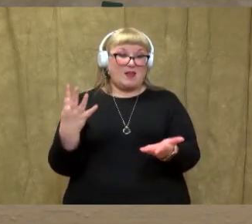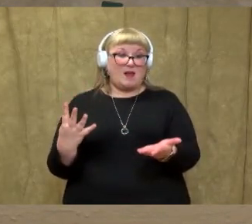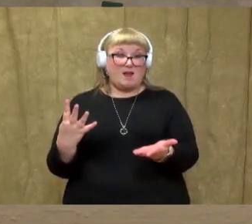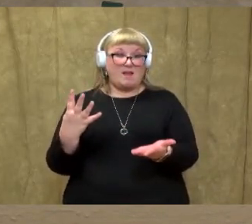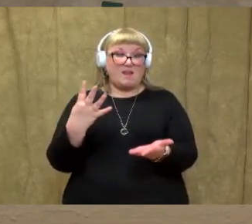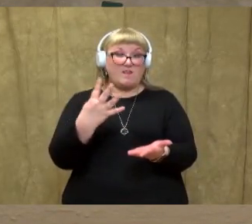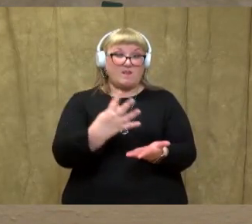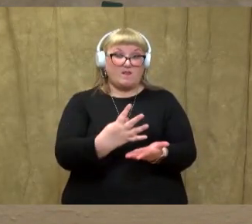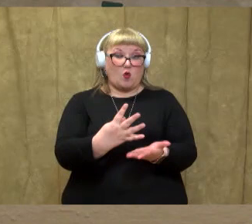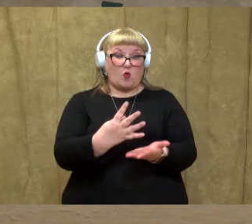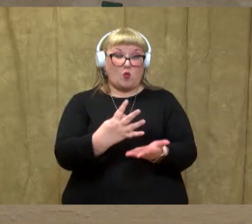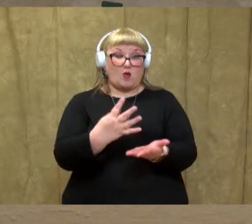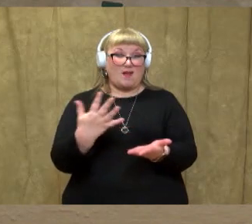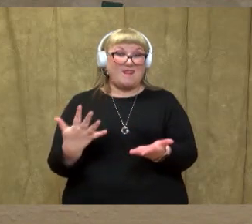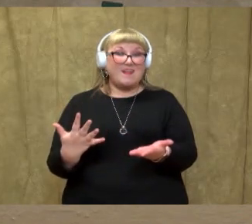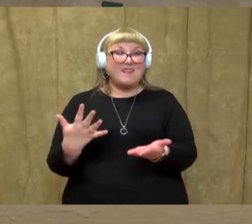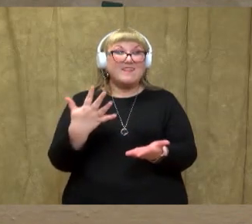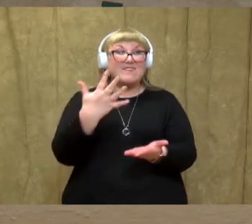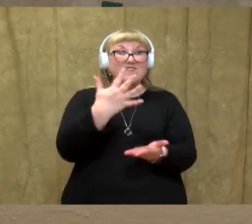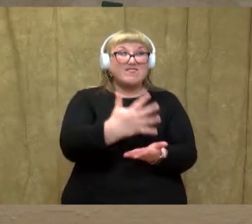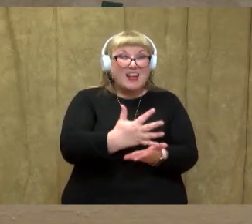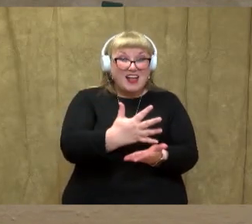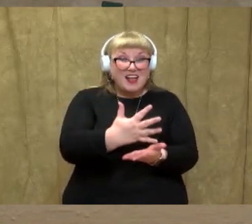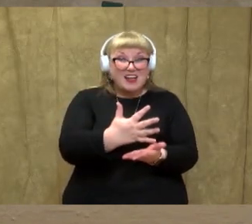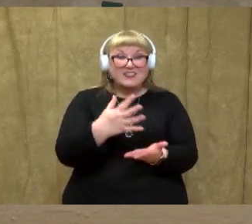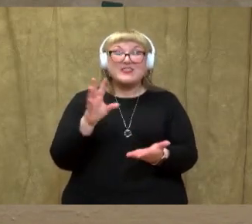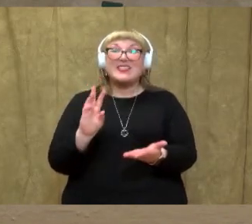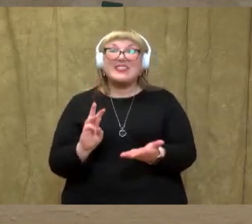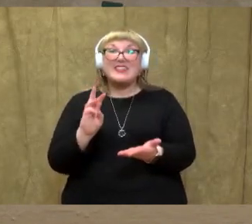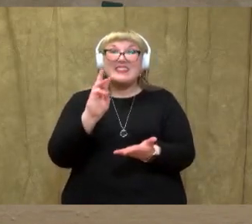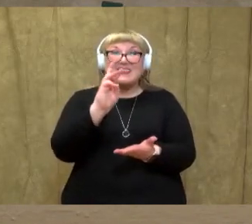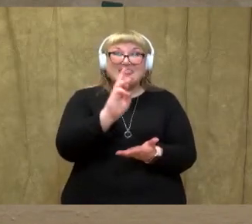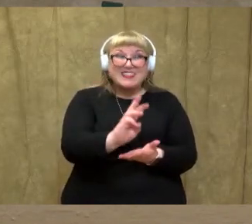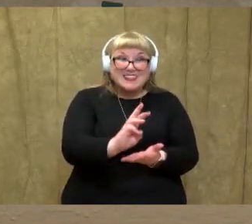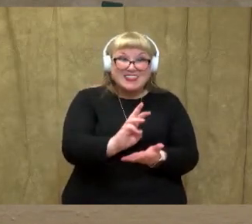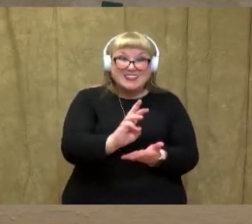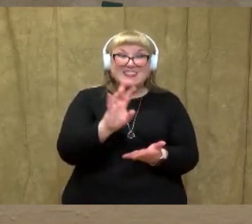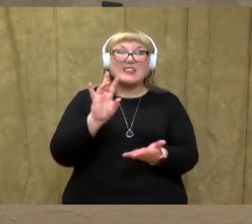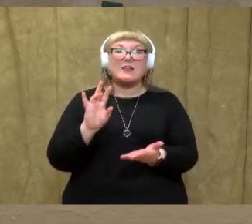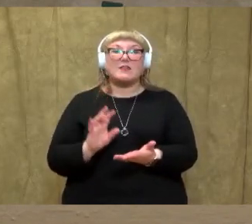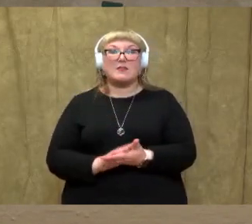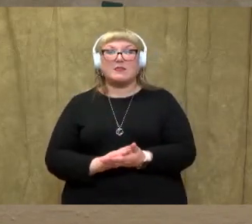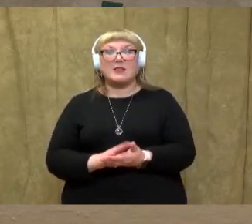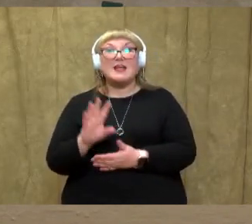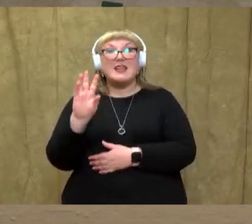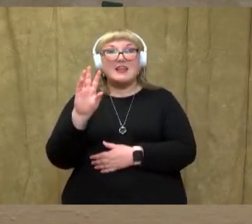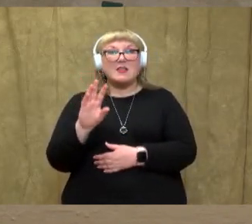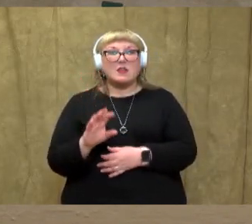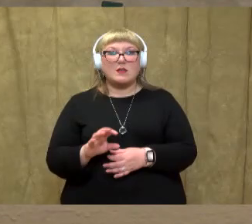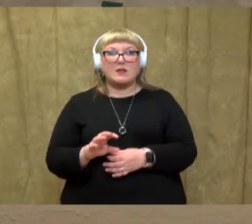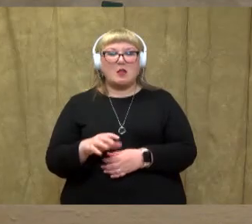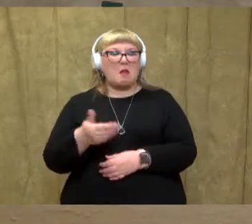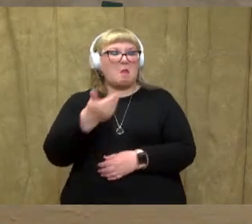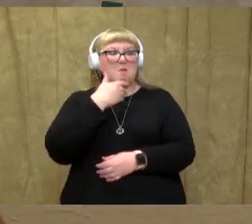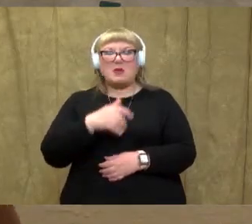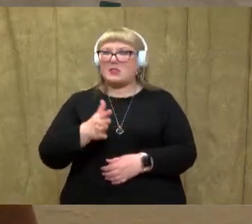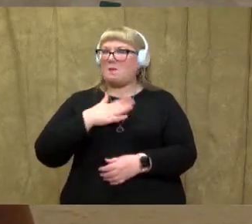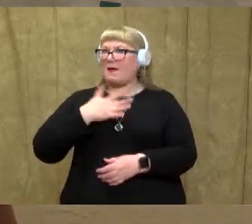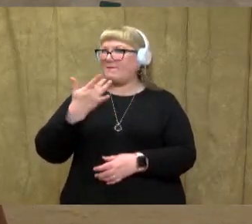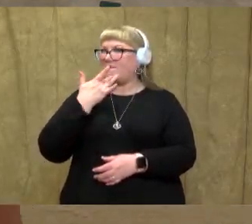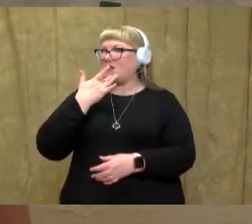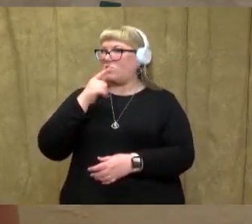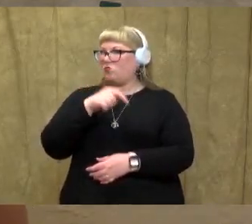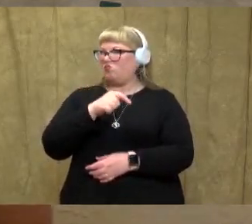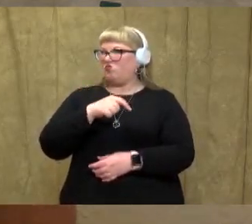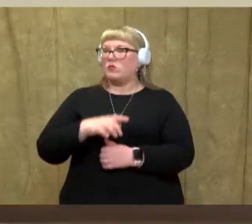3, 4, 5, 6. That's pizza, just how I like it.